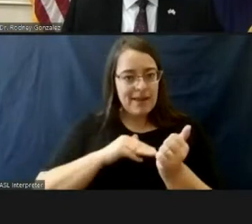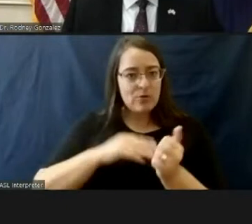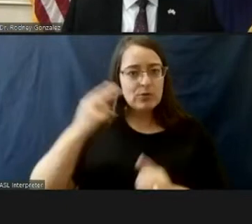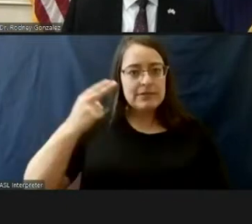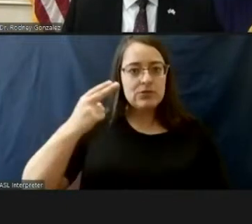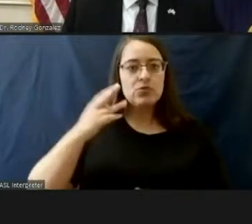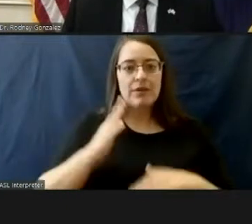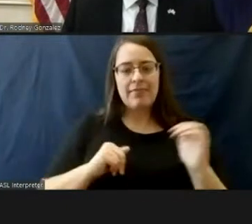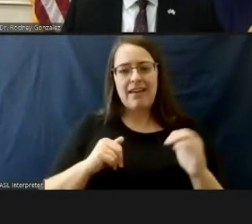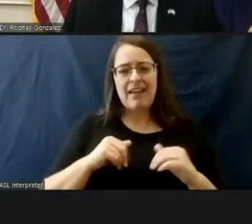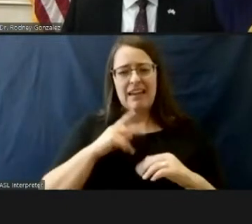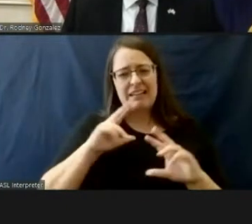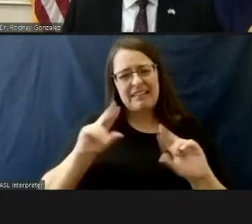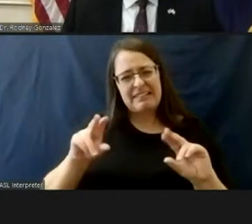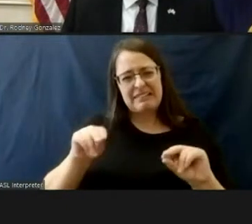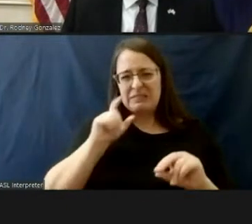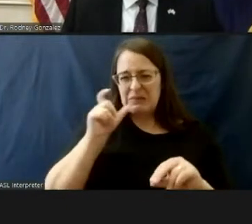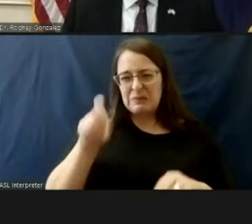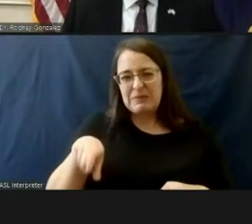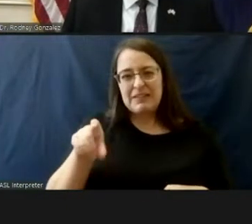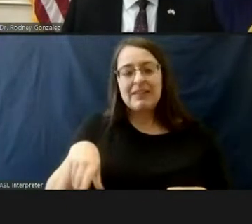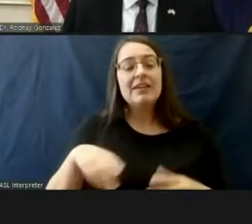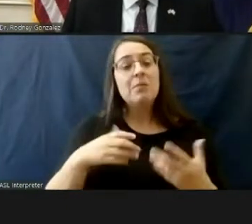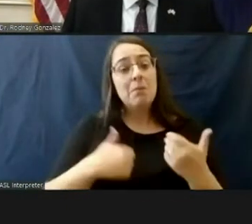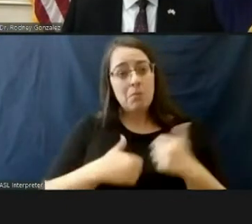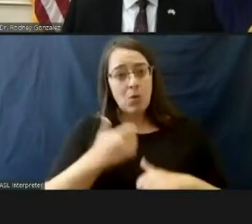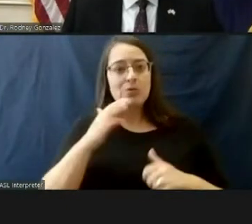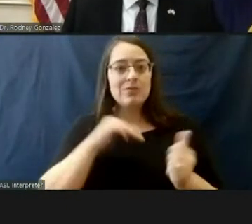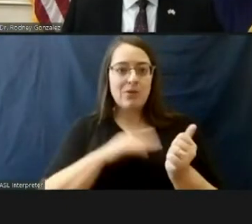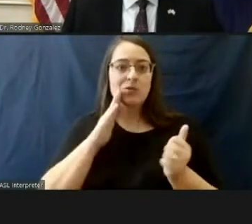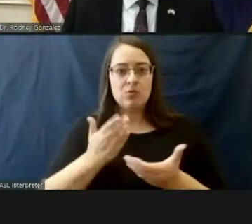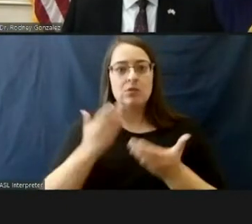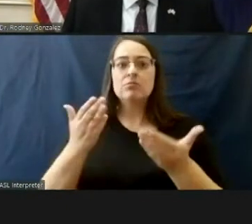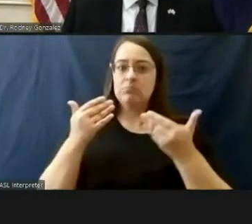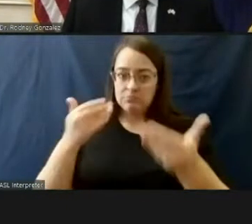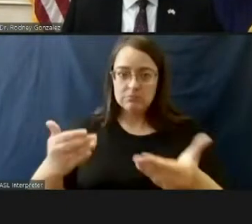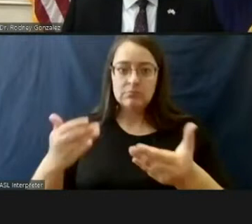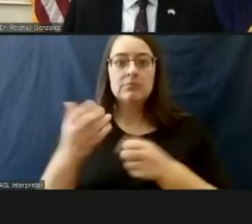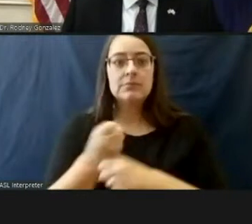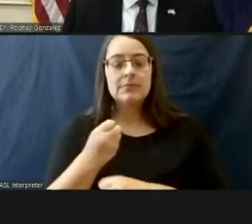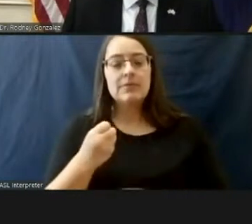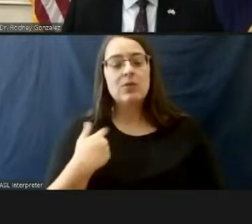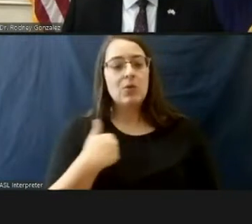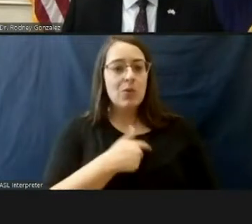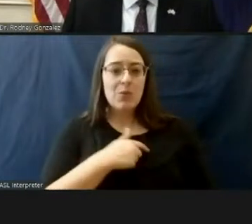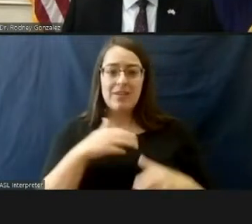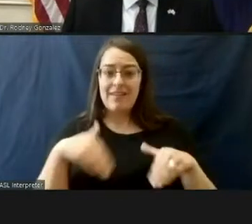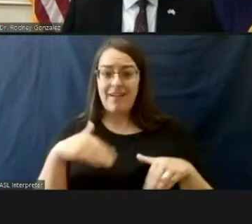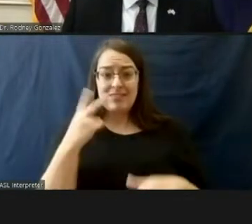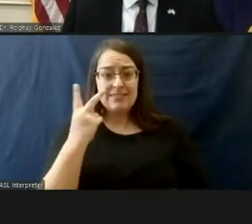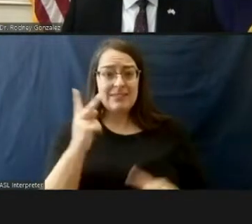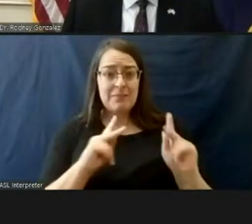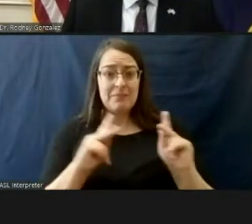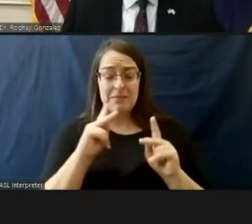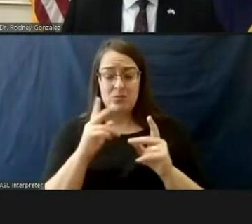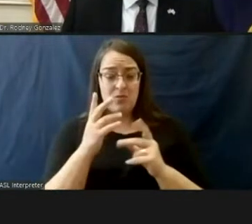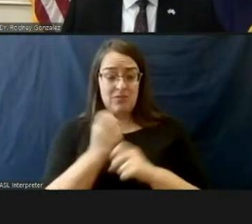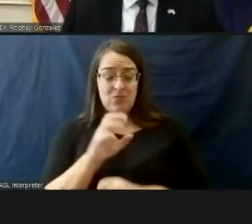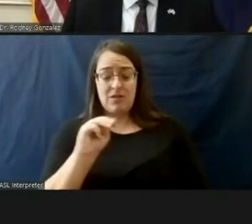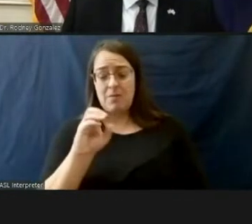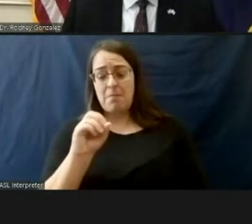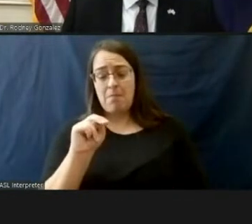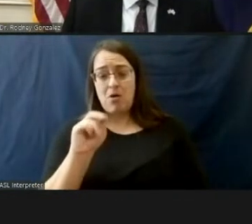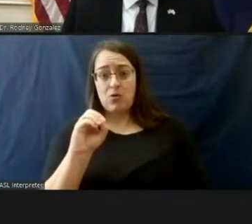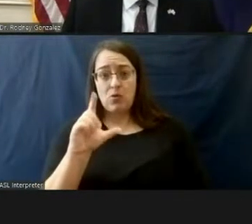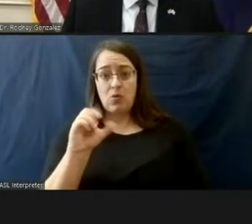the therapy. And as I said before, we are not seeing people that get the monoclonal antibody therapy show up in the